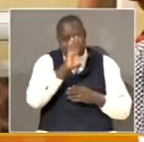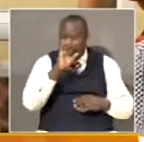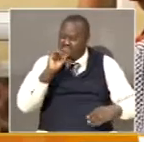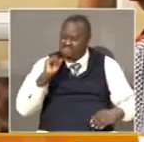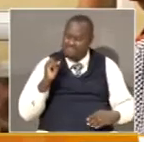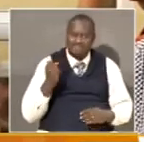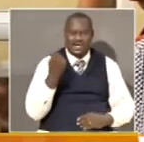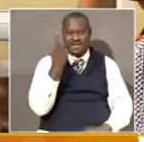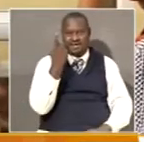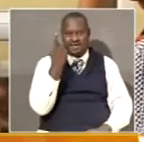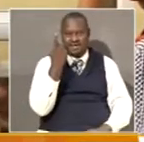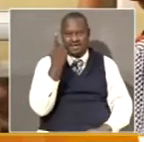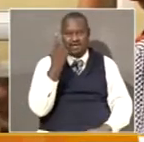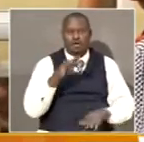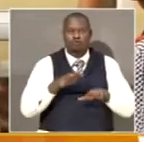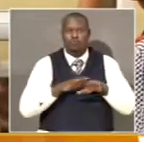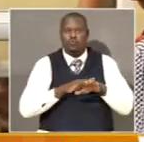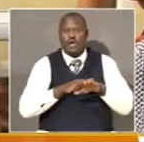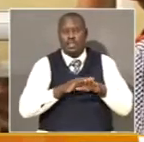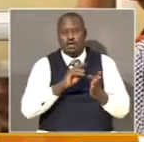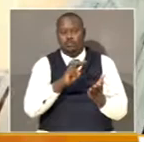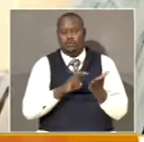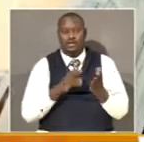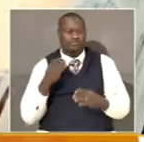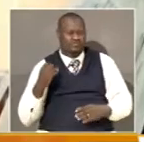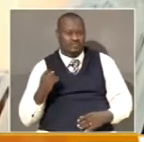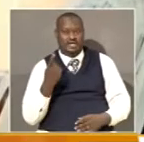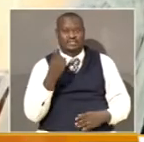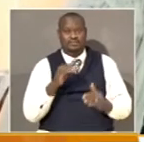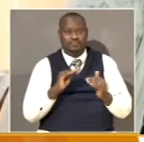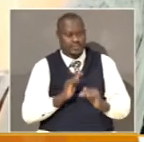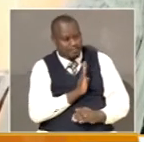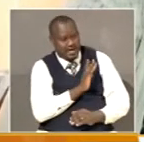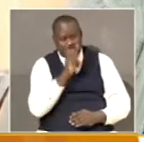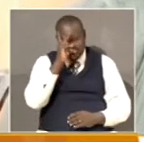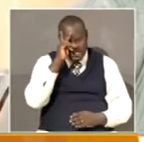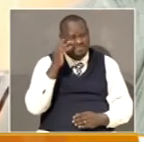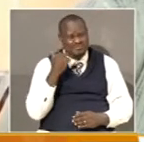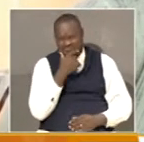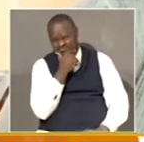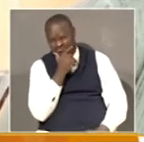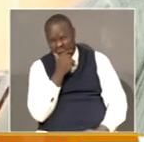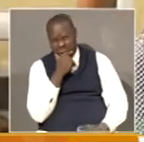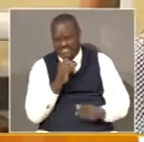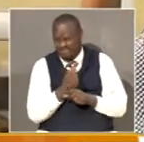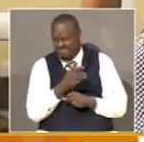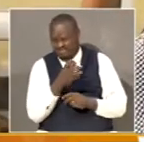first Luganda anchor. Her capability was in doubt among the new